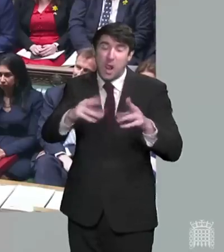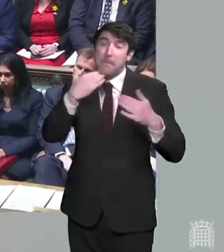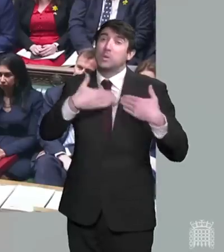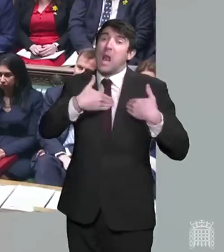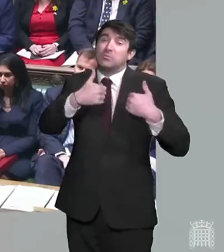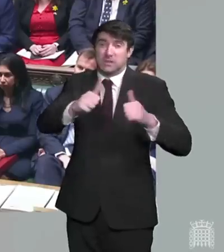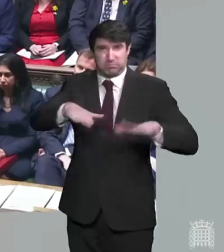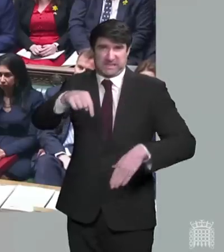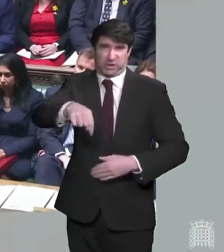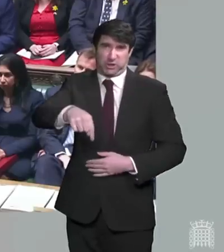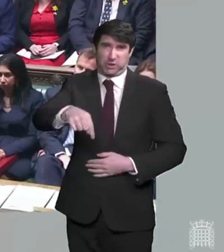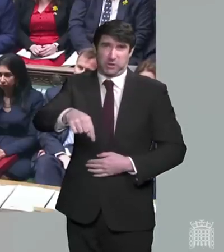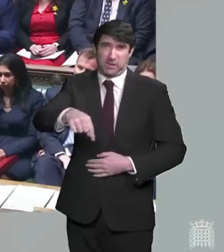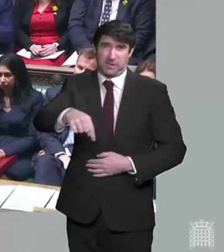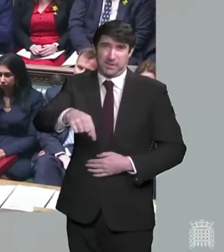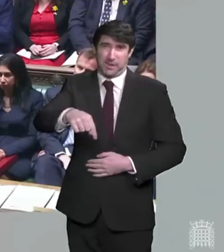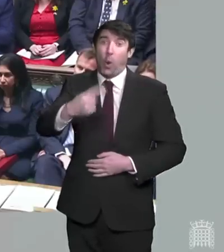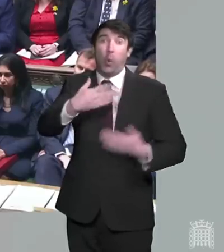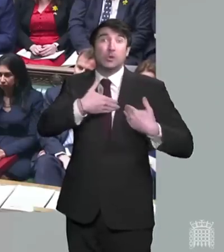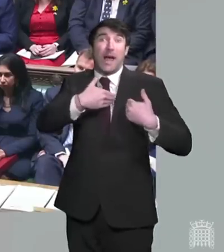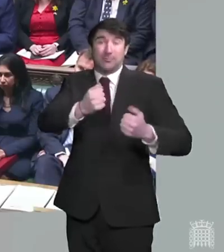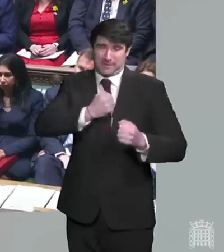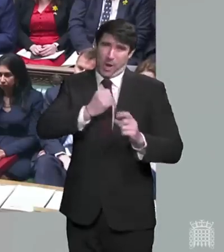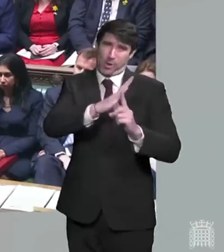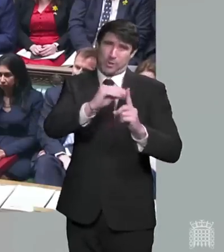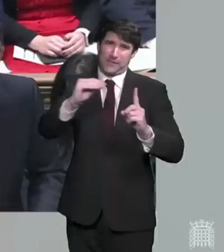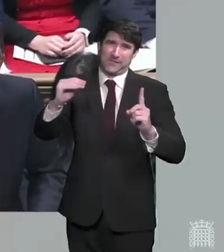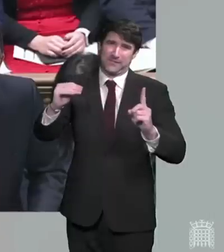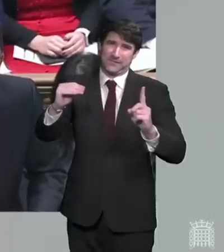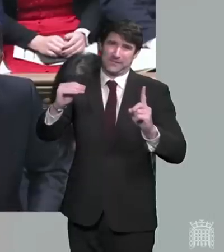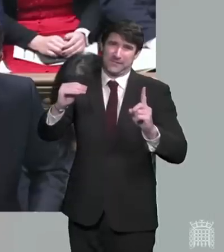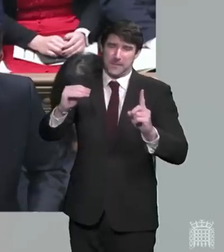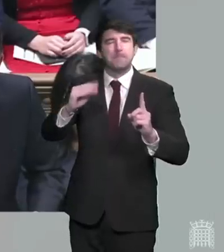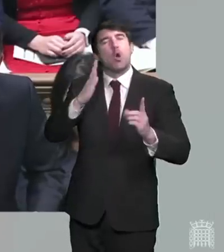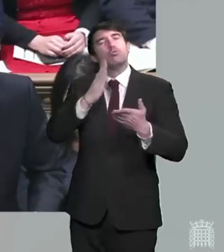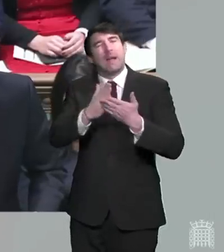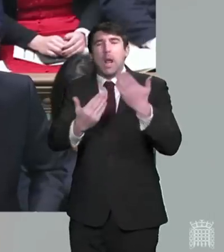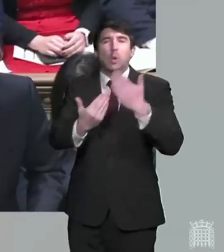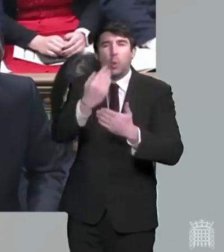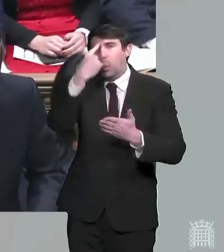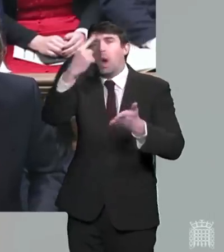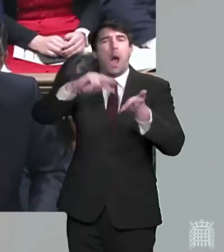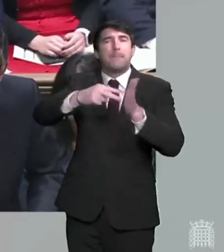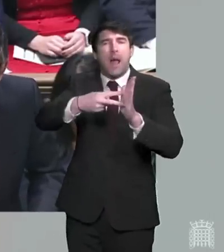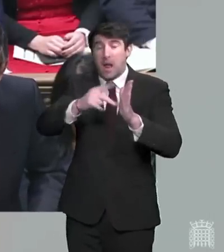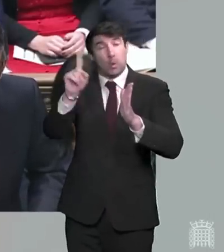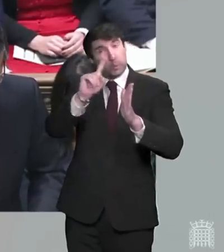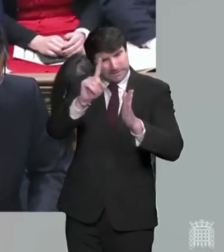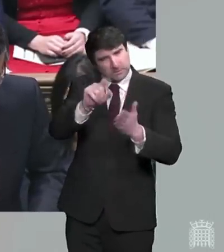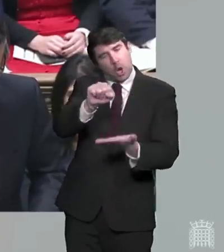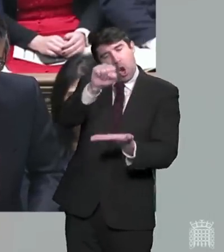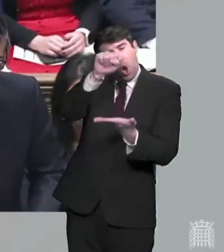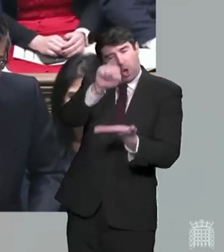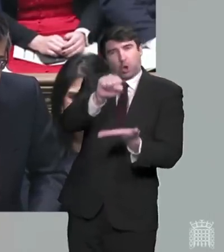decisions to support cost of living are for the budget, but if he's concerned about the cost of living, what he should do is stop making inflationary, unfunded